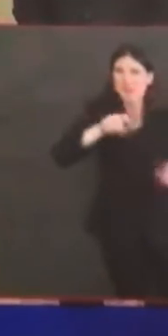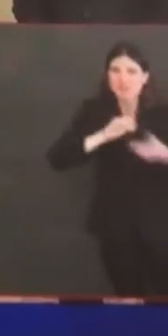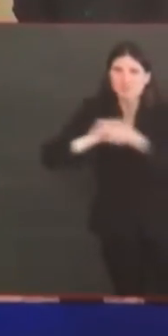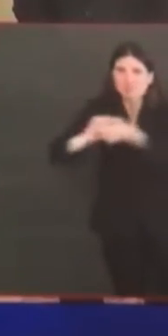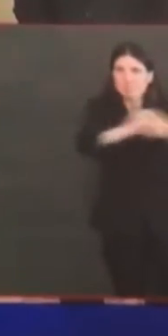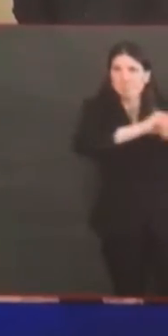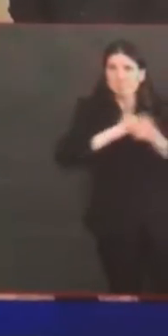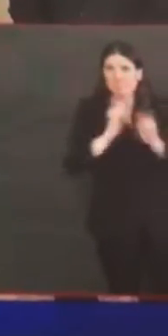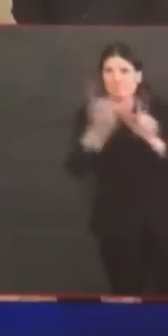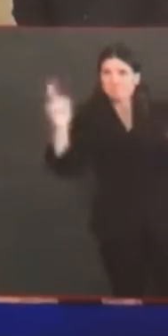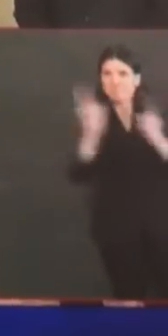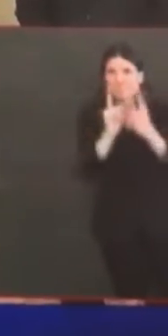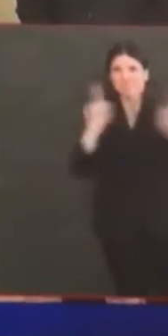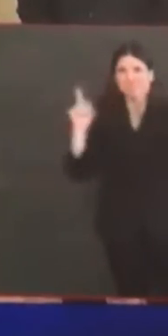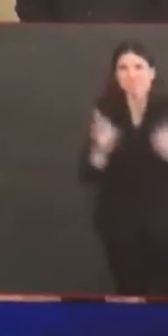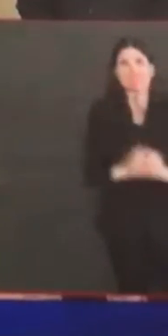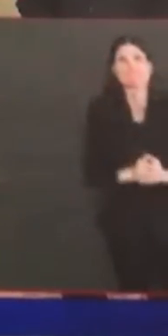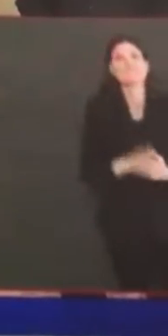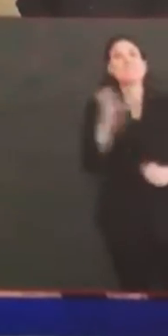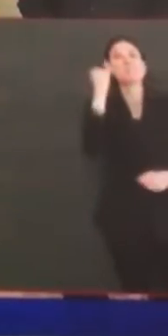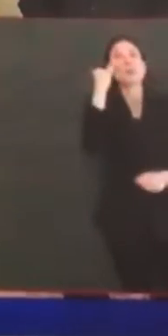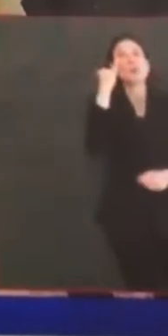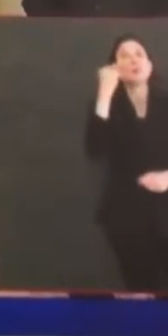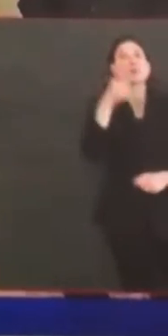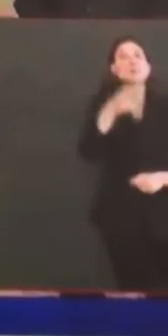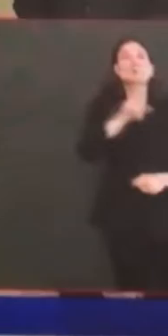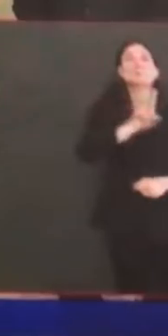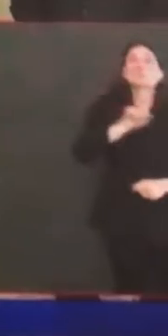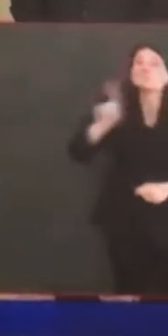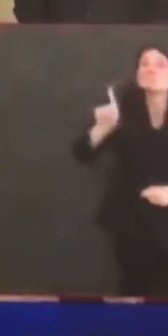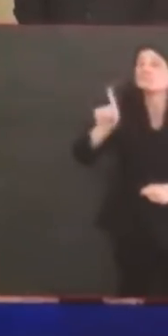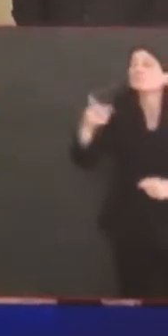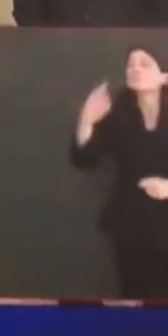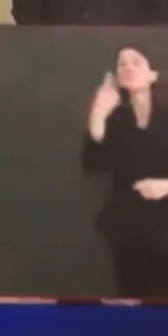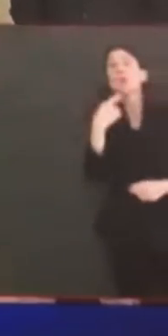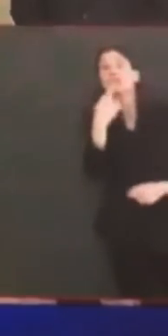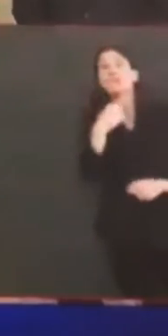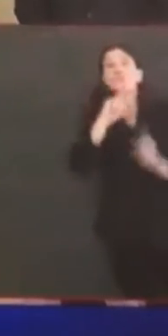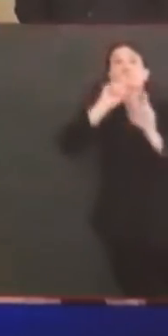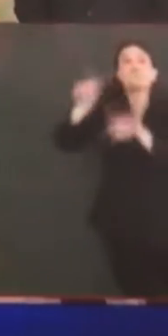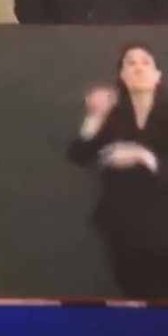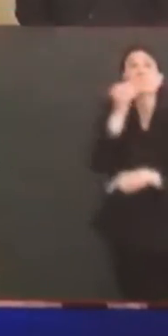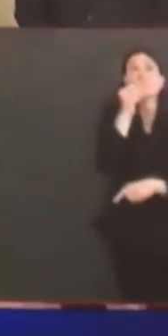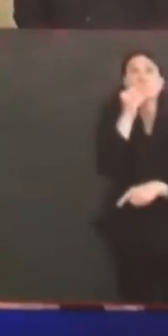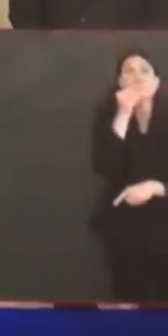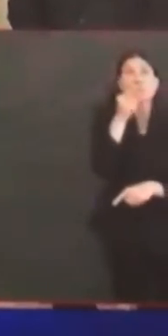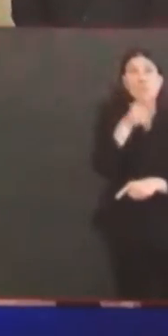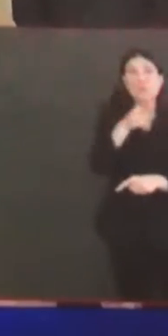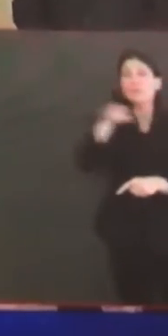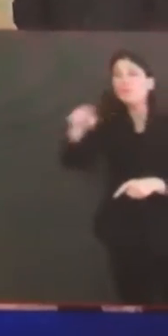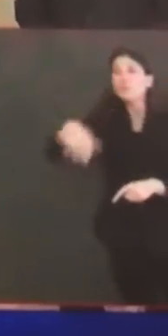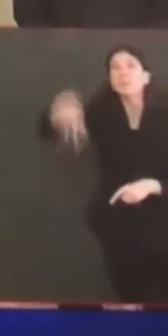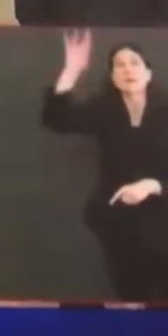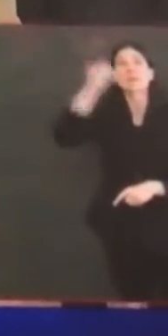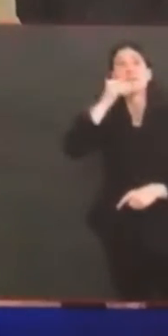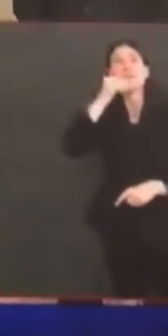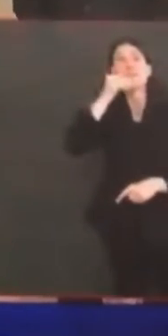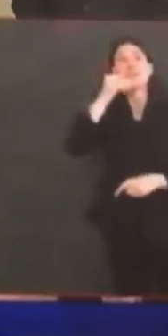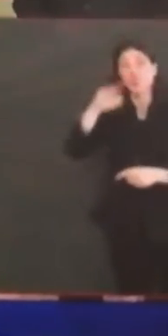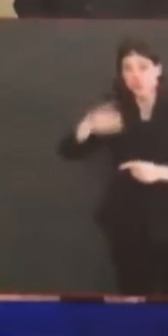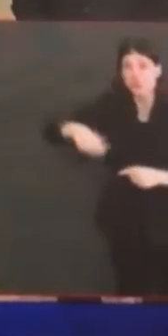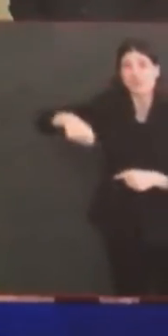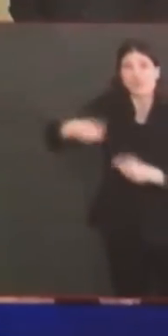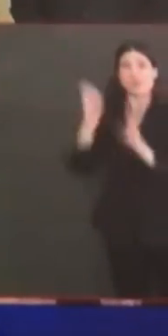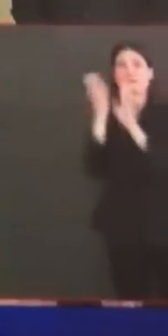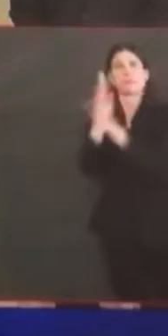food, the peak will be sooner and worse. Mortality will be worse. That's just the brutal reality of this. So